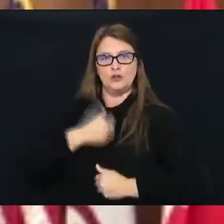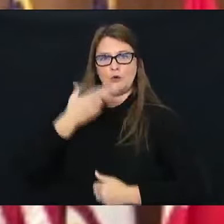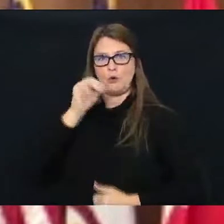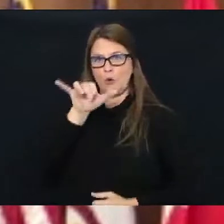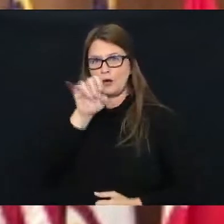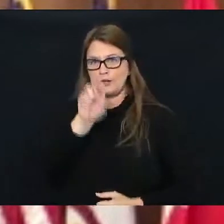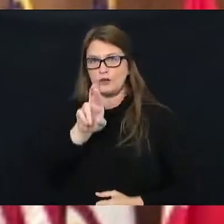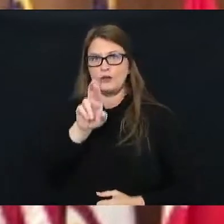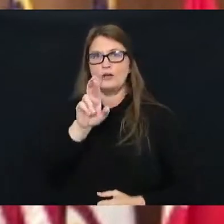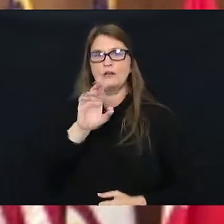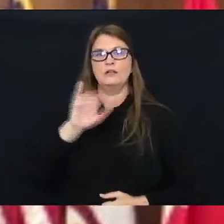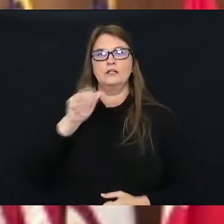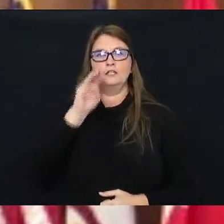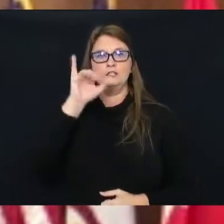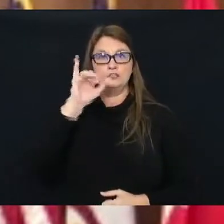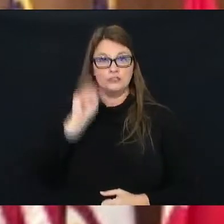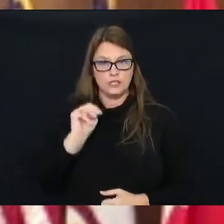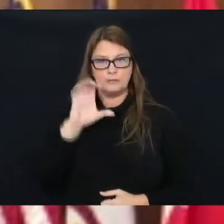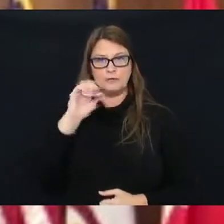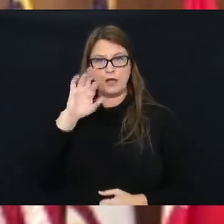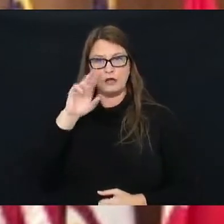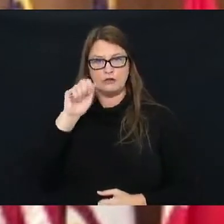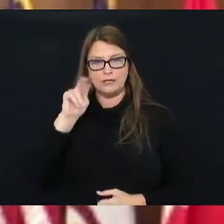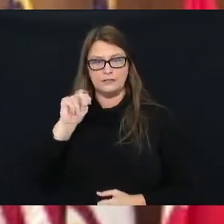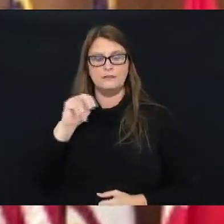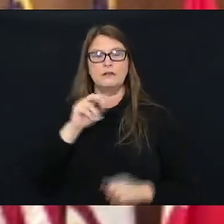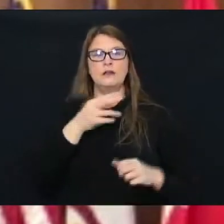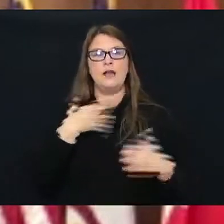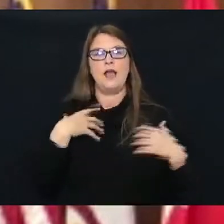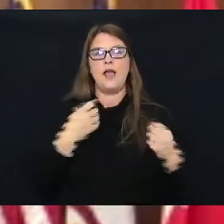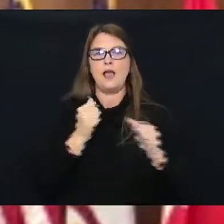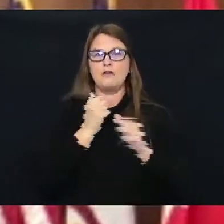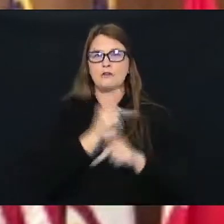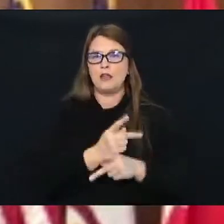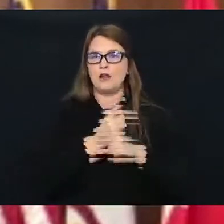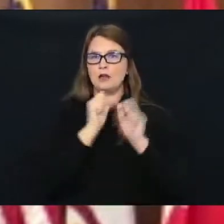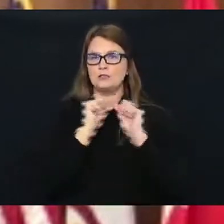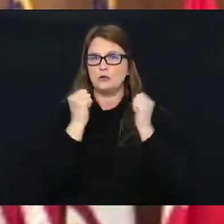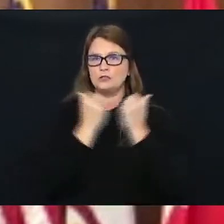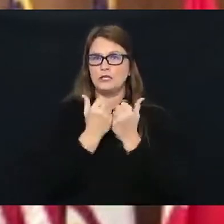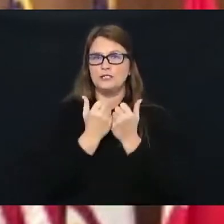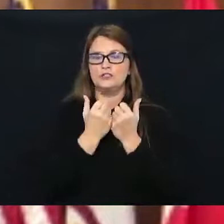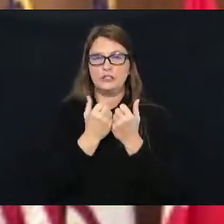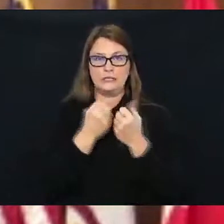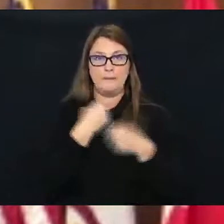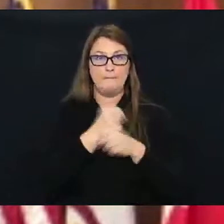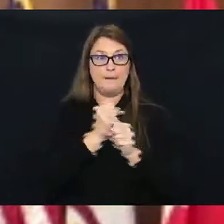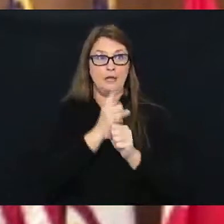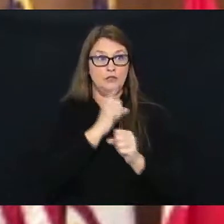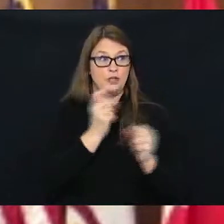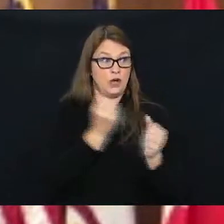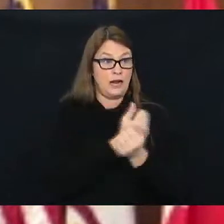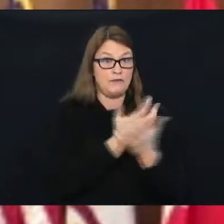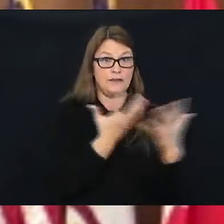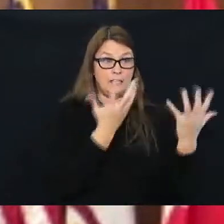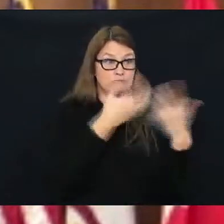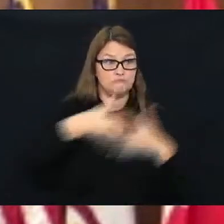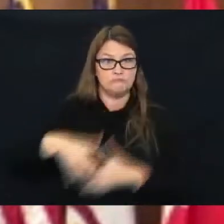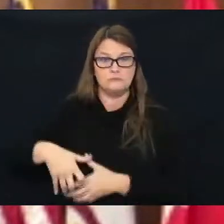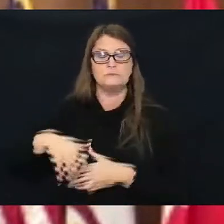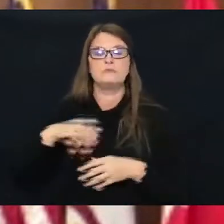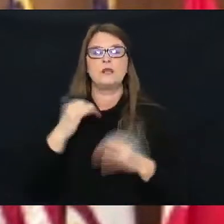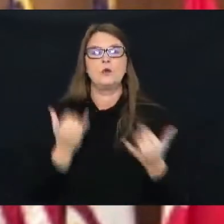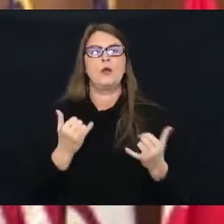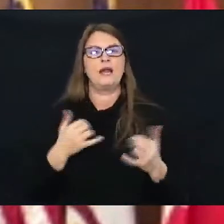as Jim Kaufman with the Healthcare Association to make sure that we're meeting all the needs. And at this point in time, we have plenty of